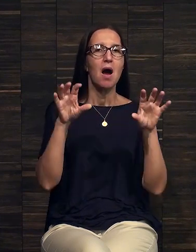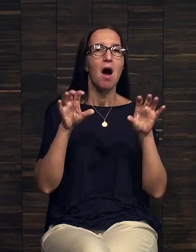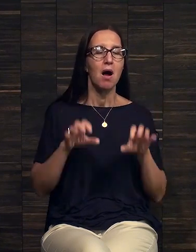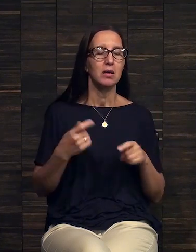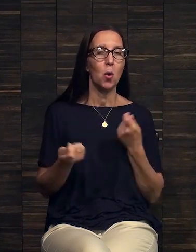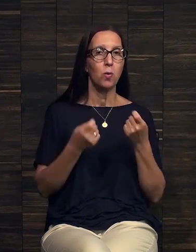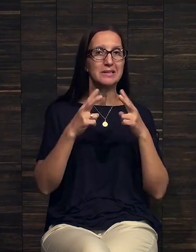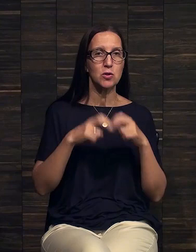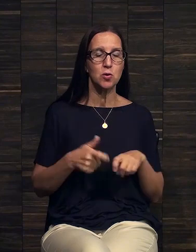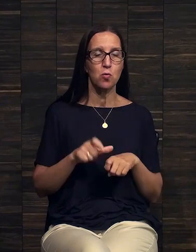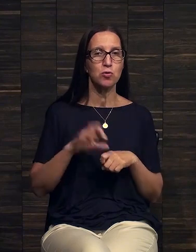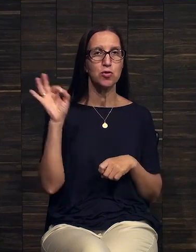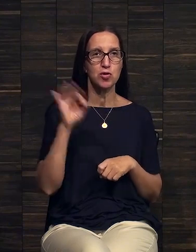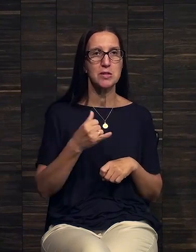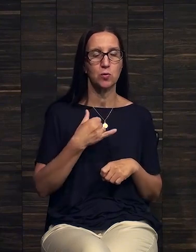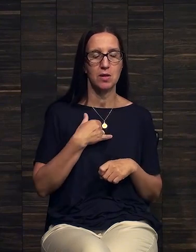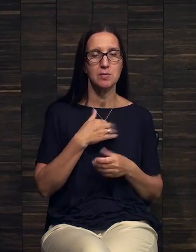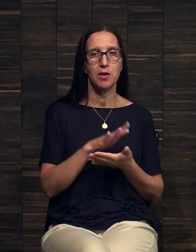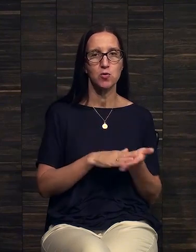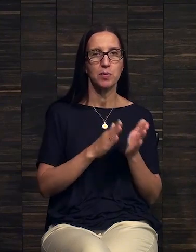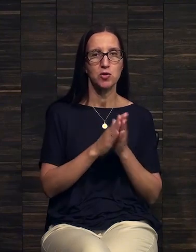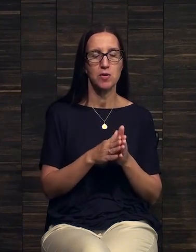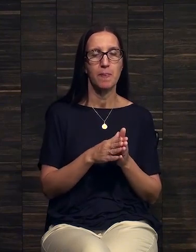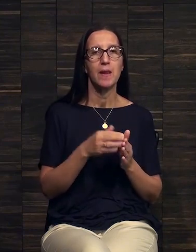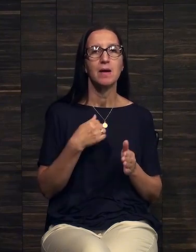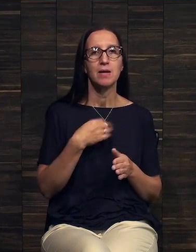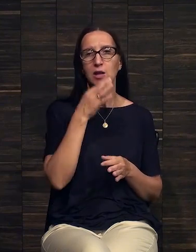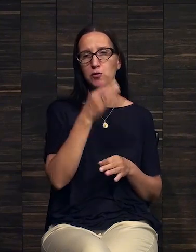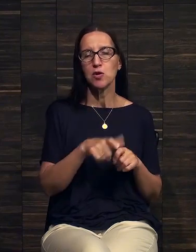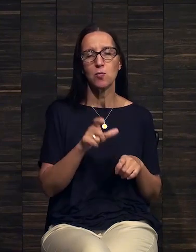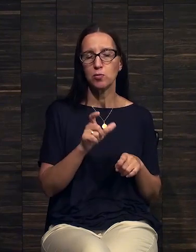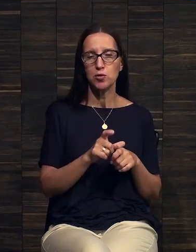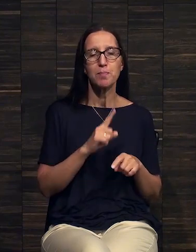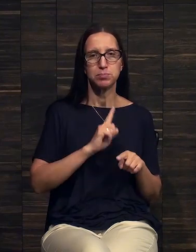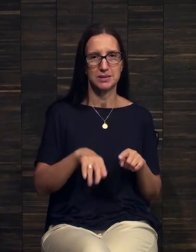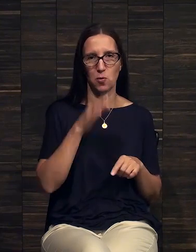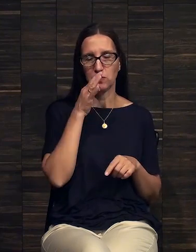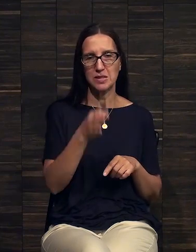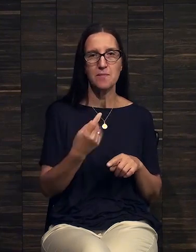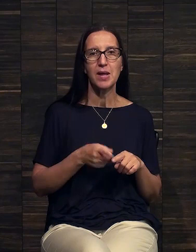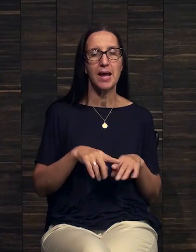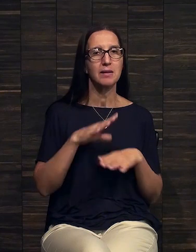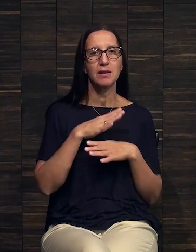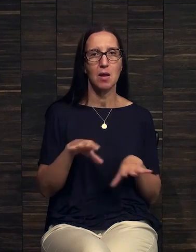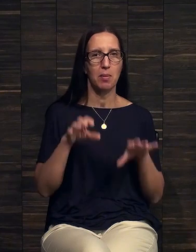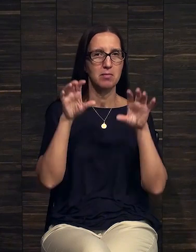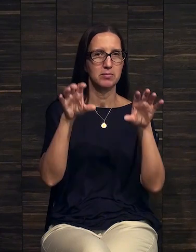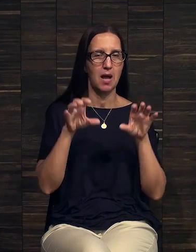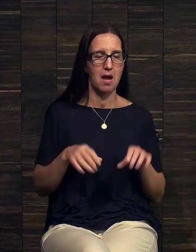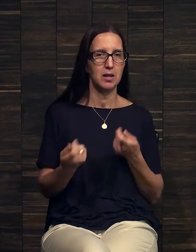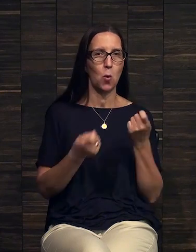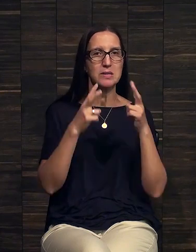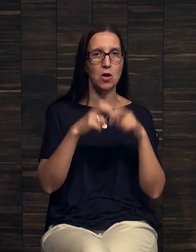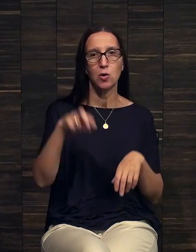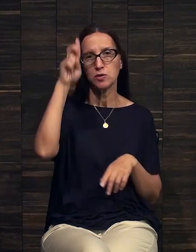censorship act was abandoned? And so I will try to be brief. This was